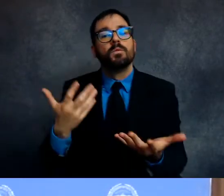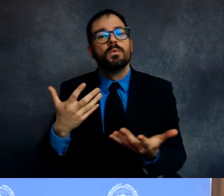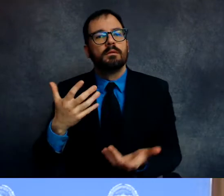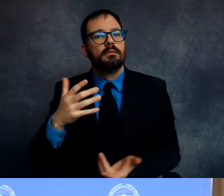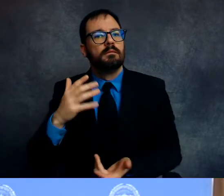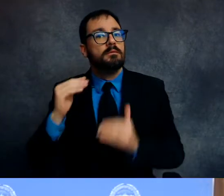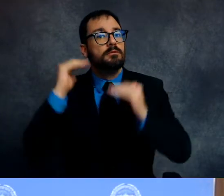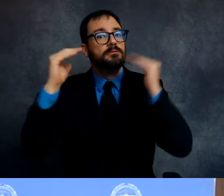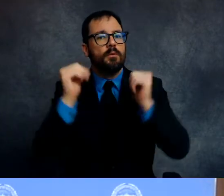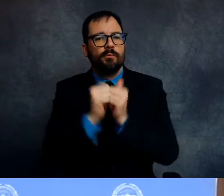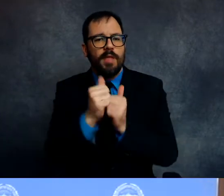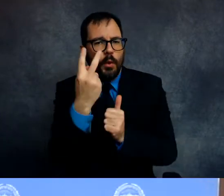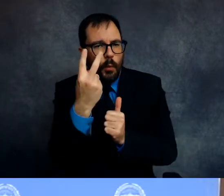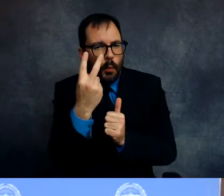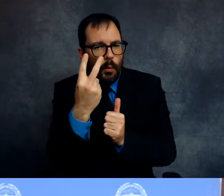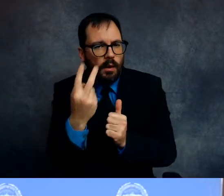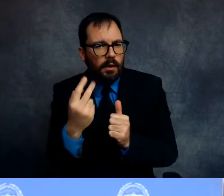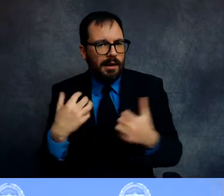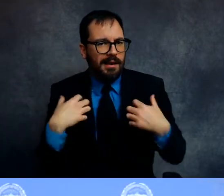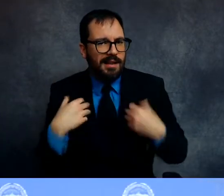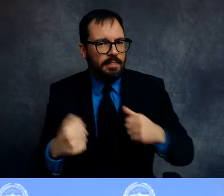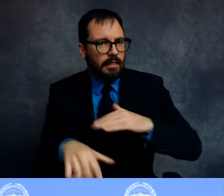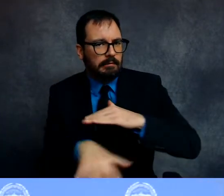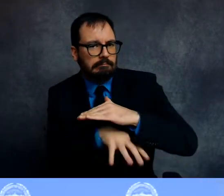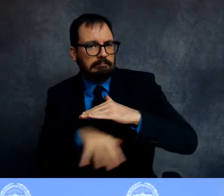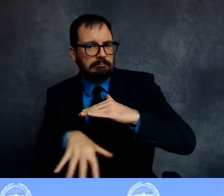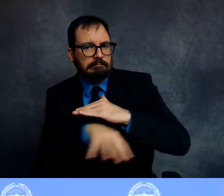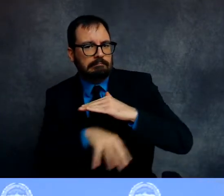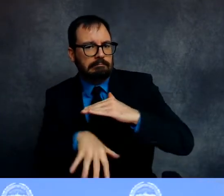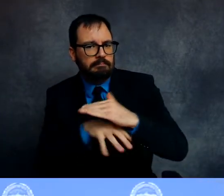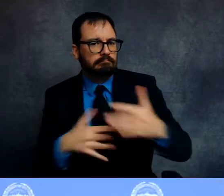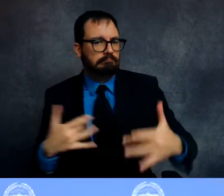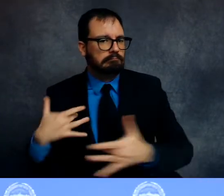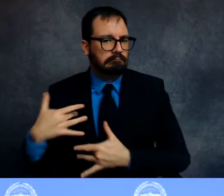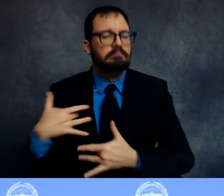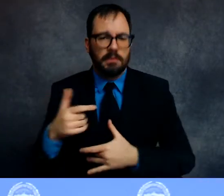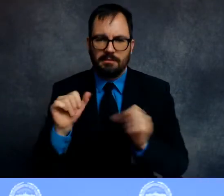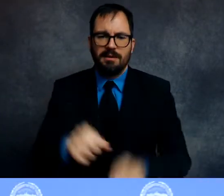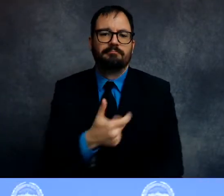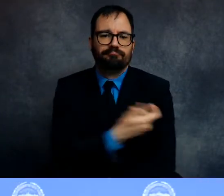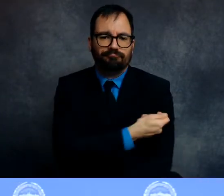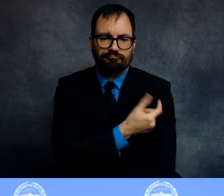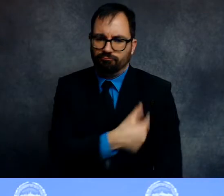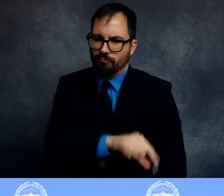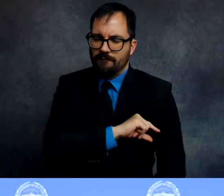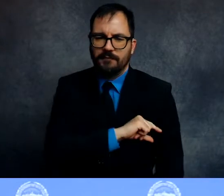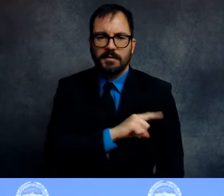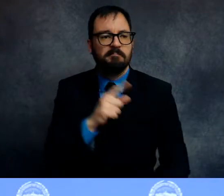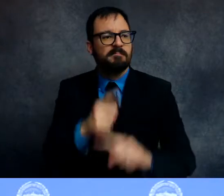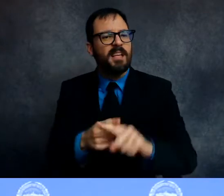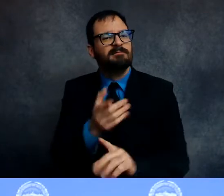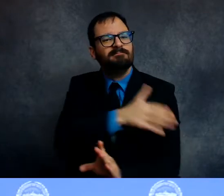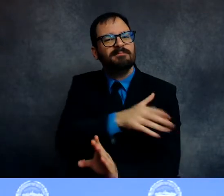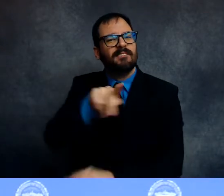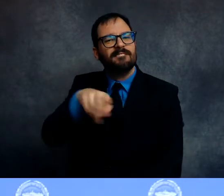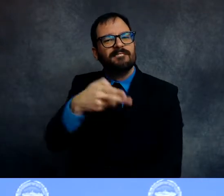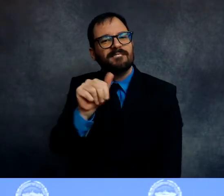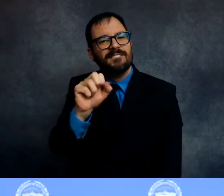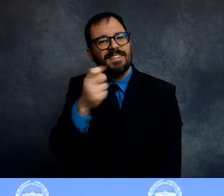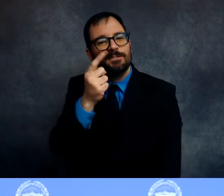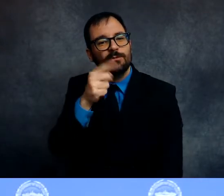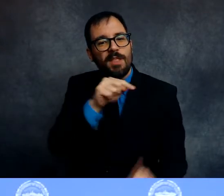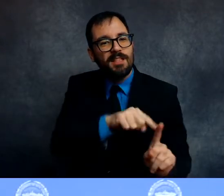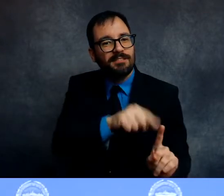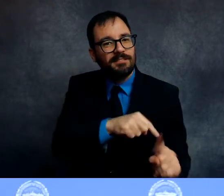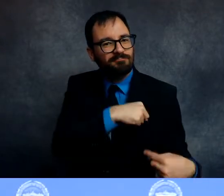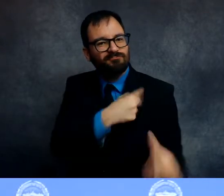now, adults 65 years old and older and adults with two underlying health conditions are eligible to get vaccinated, as well as